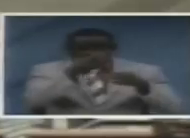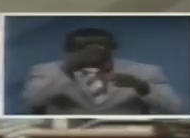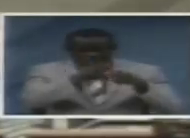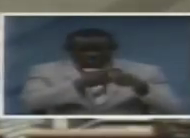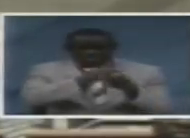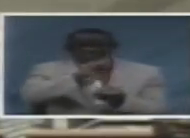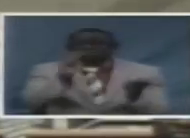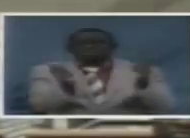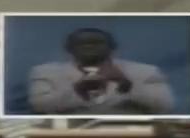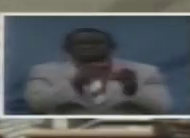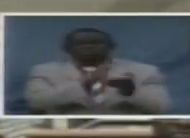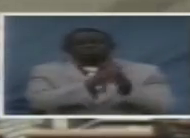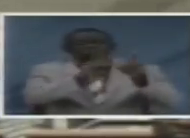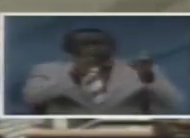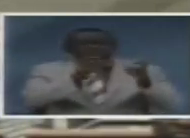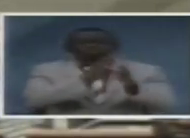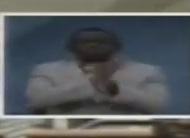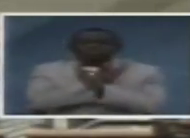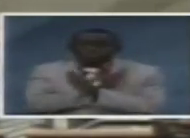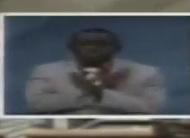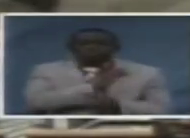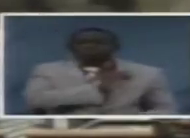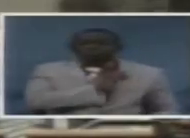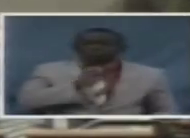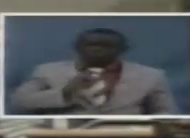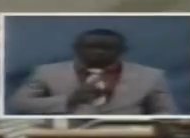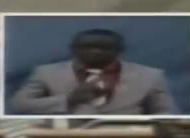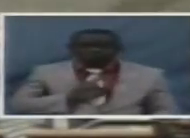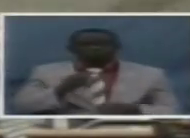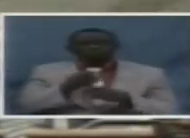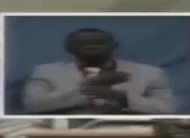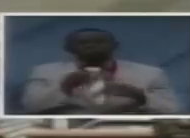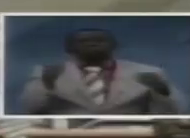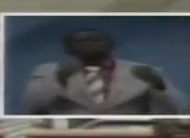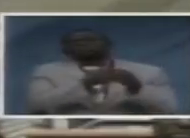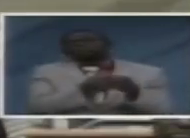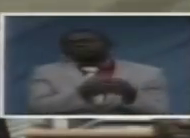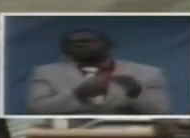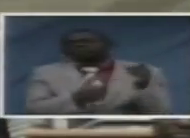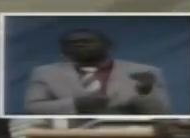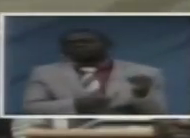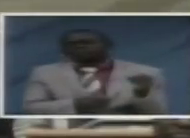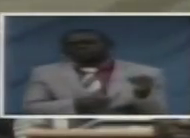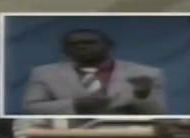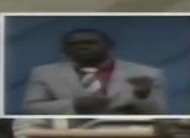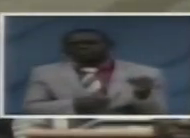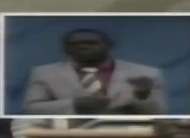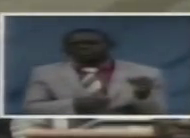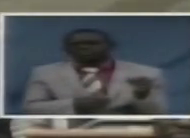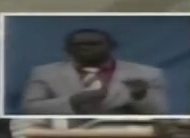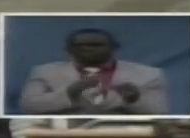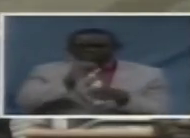of ZAMBIA Industrial Commercial Bank and will take over the assets